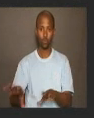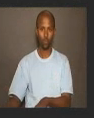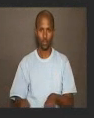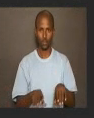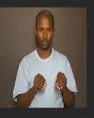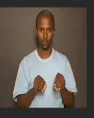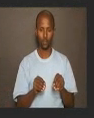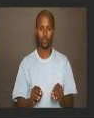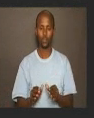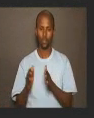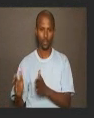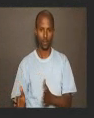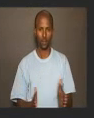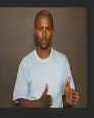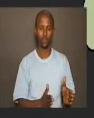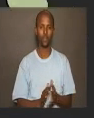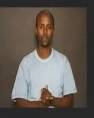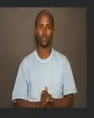Students, let's get ready.